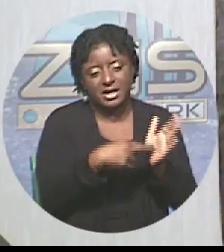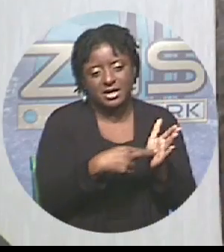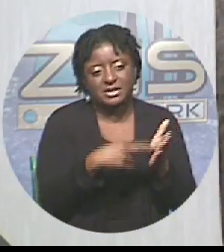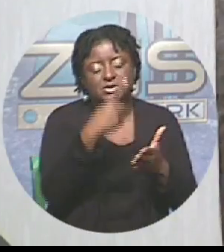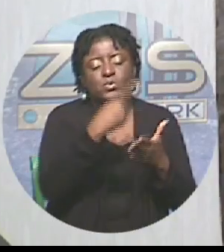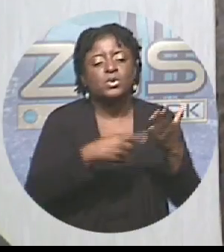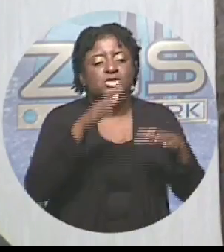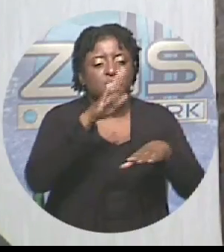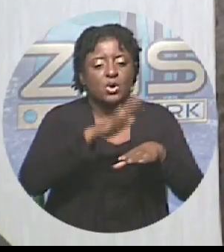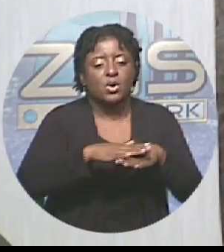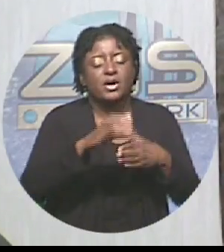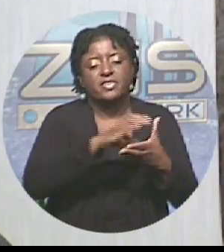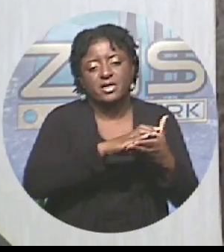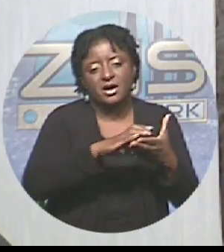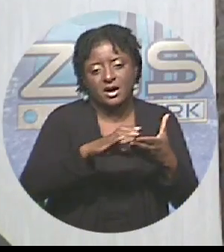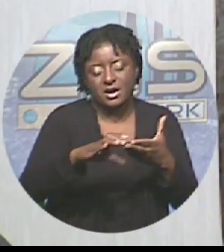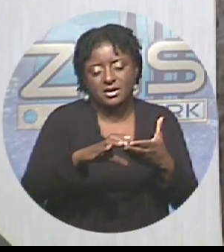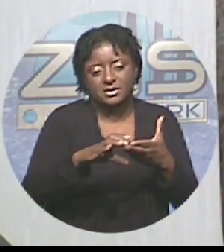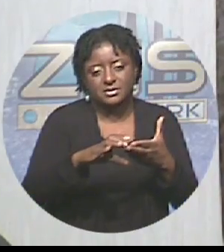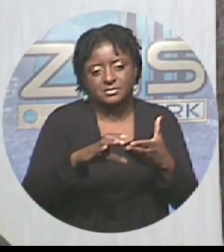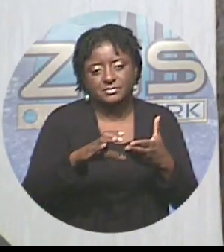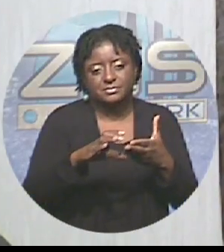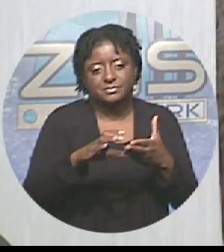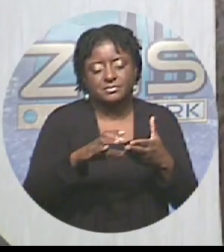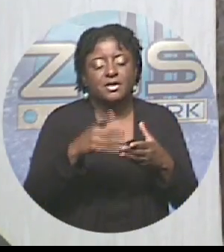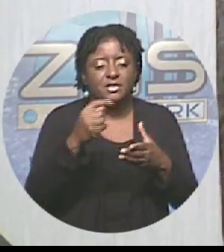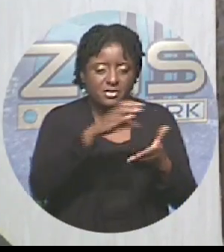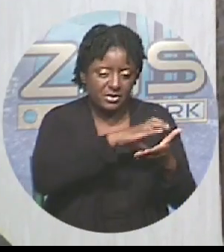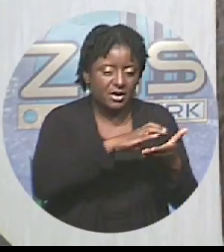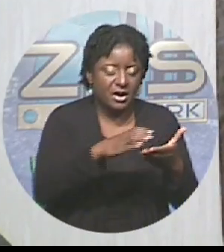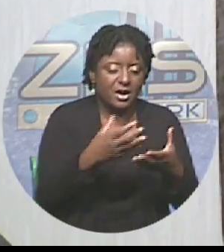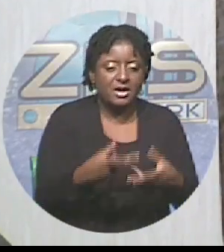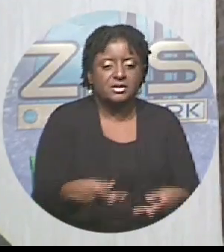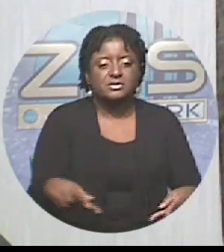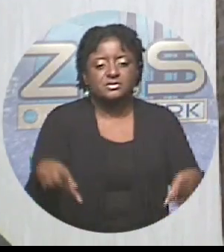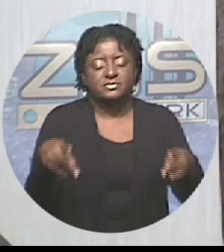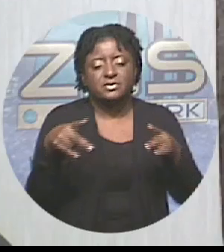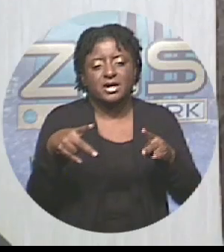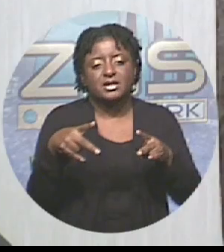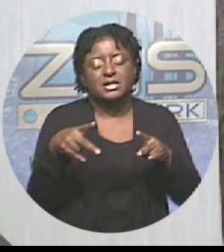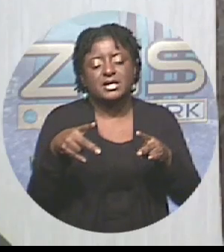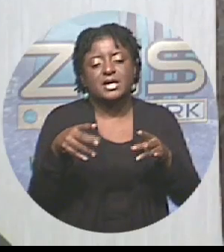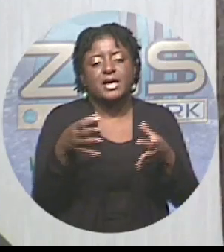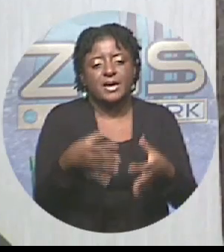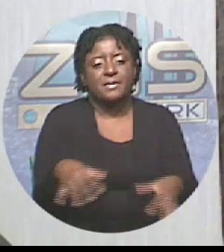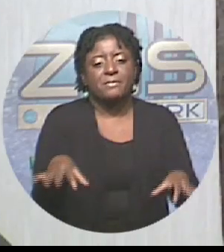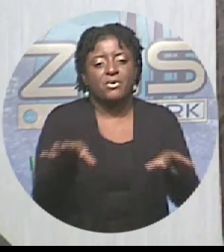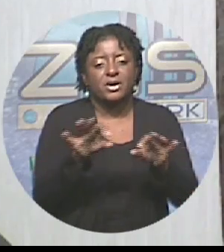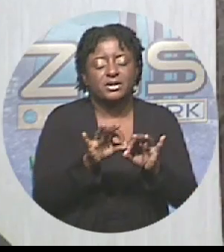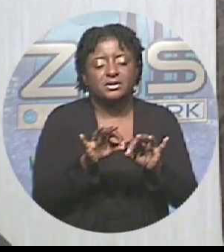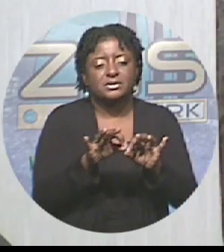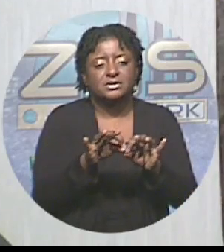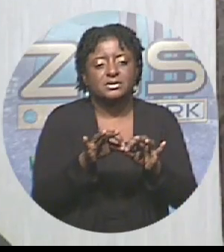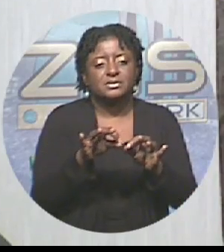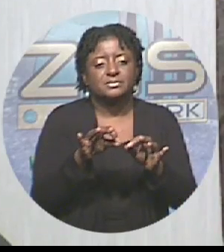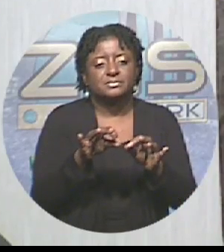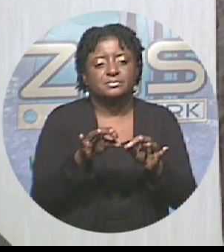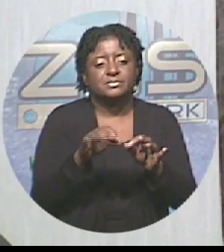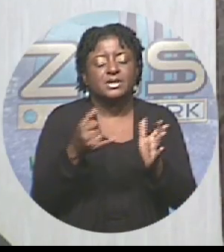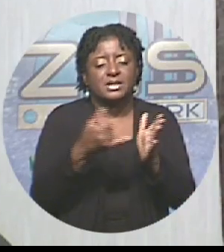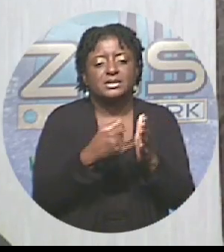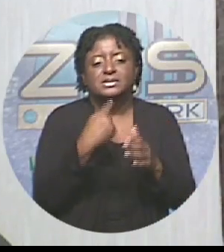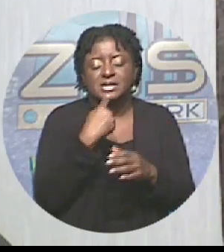the interfaces with the various databases. So the card is vitally important because it establishes your entitlement